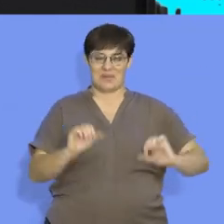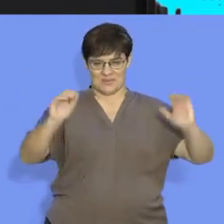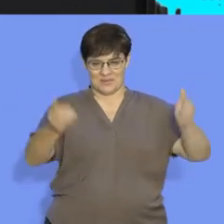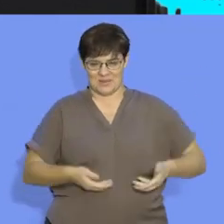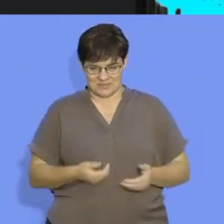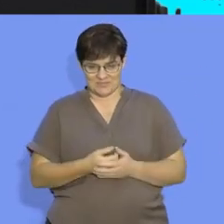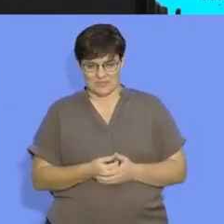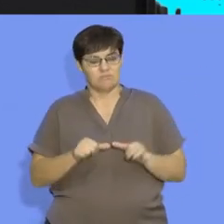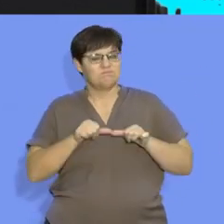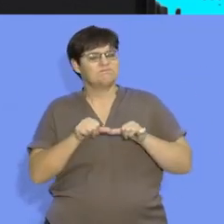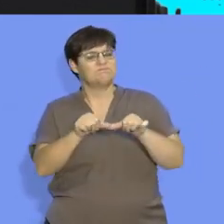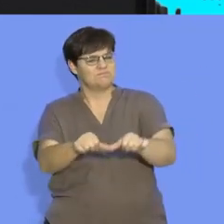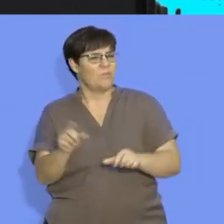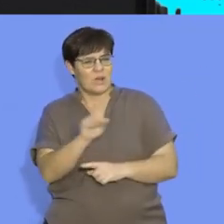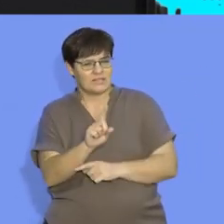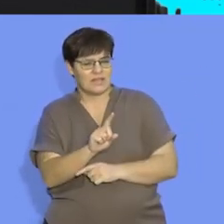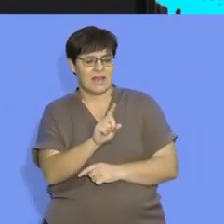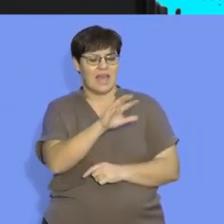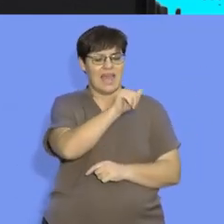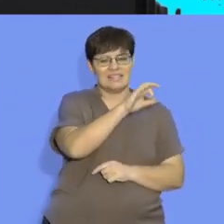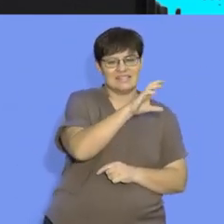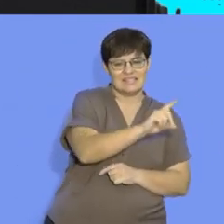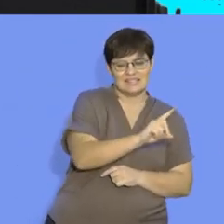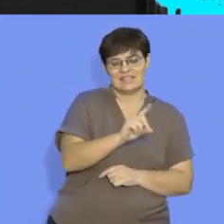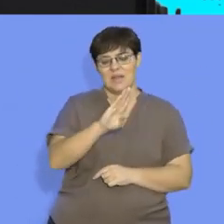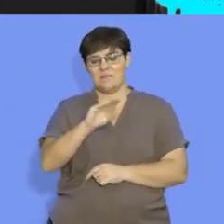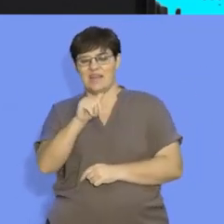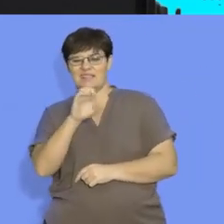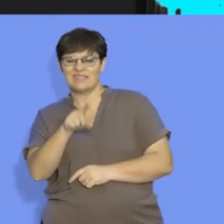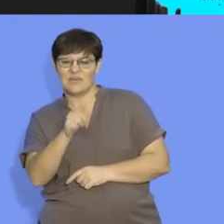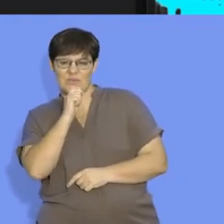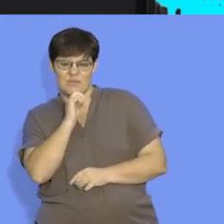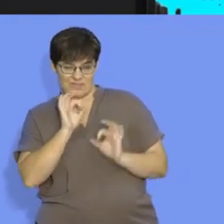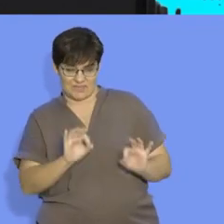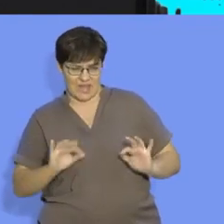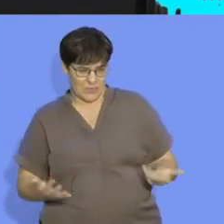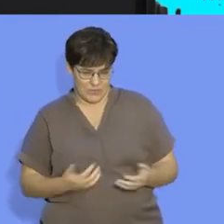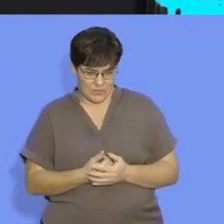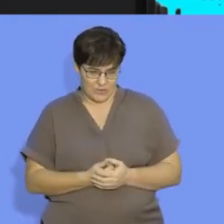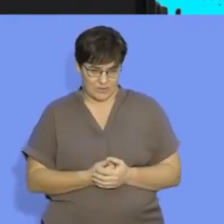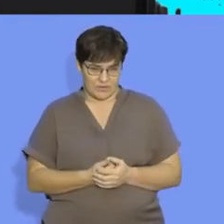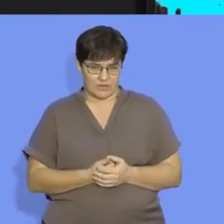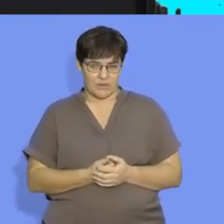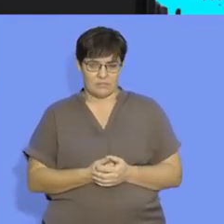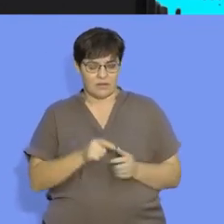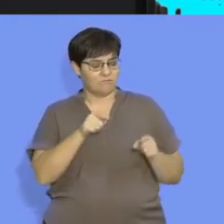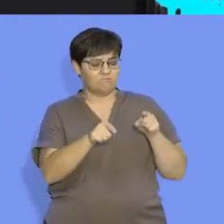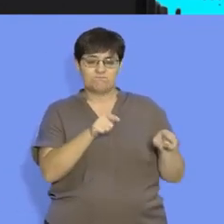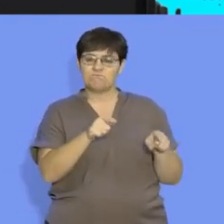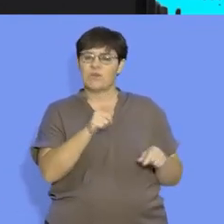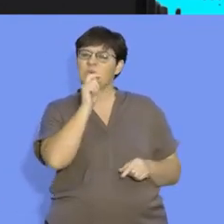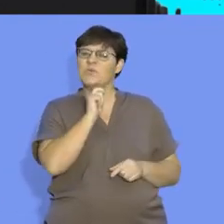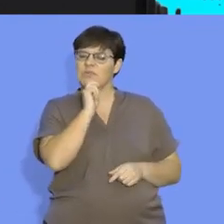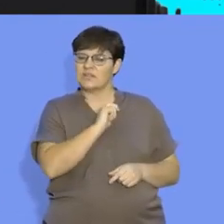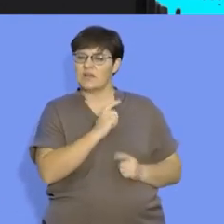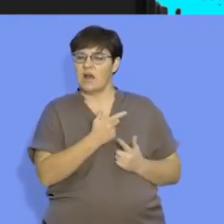Welcome back to our session. We're still talking the use of acids and bases, but at the moment we start talking about